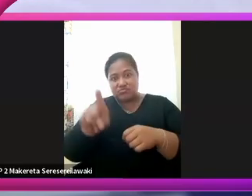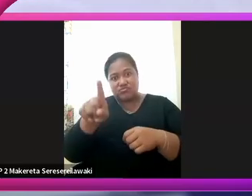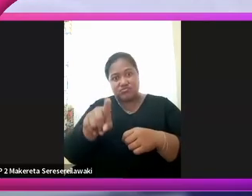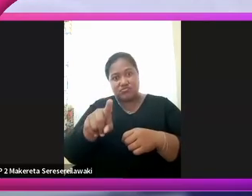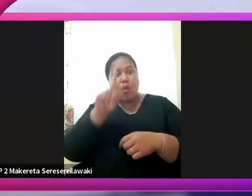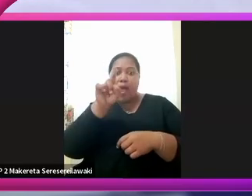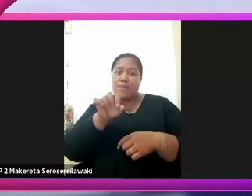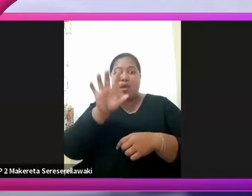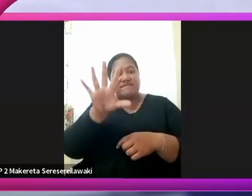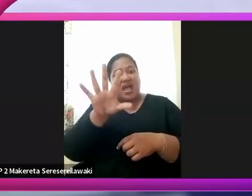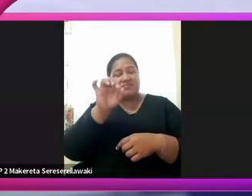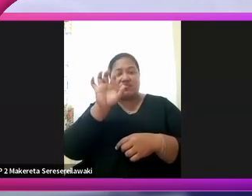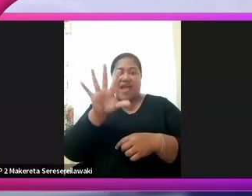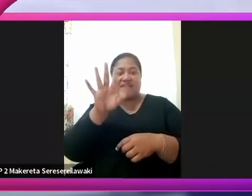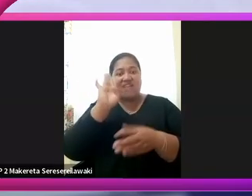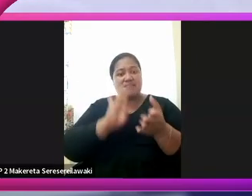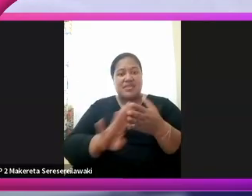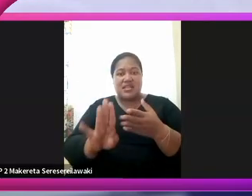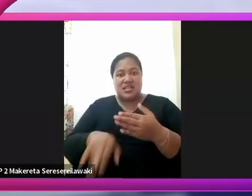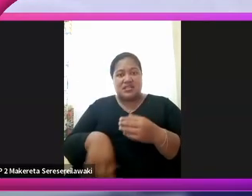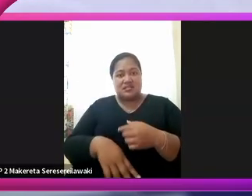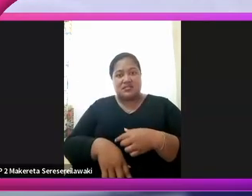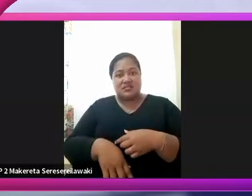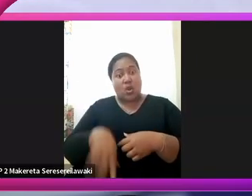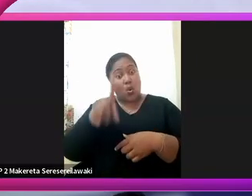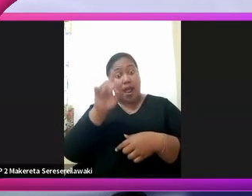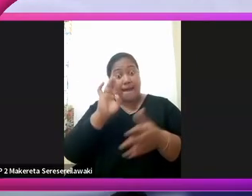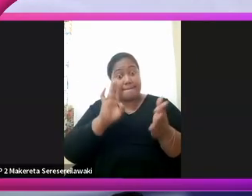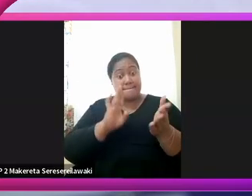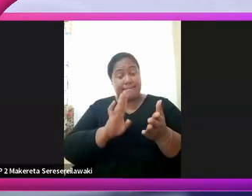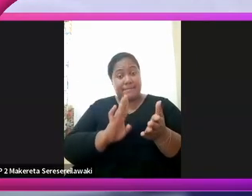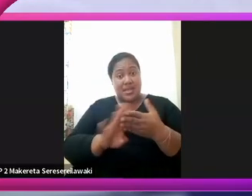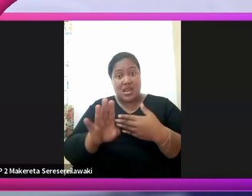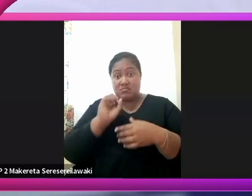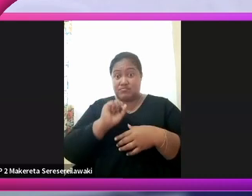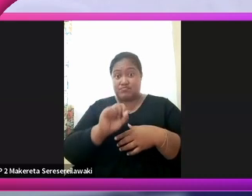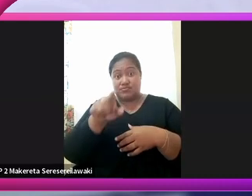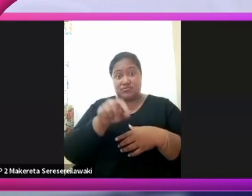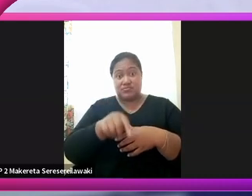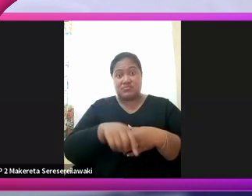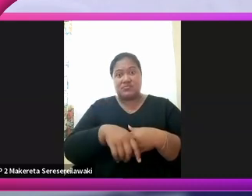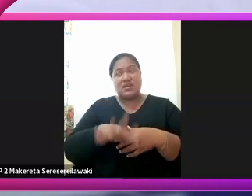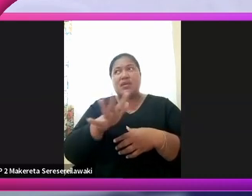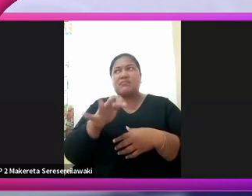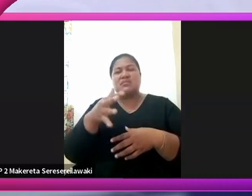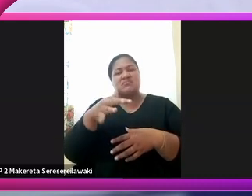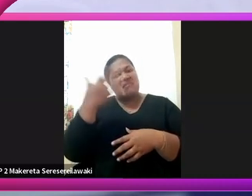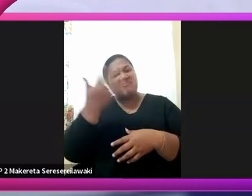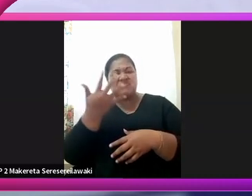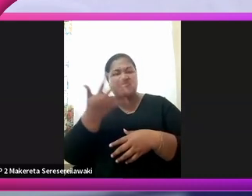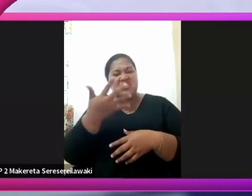to 5 mil, and things like that. If they take out 1 mil, they should have the sperm around 15